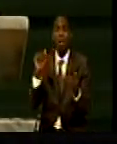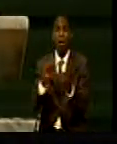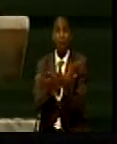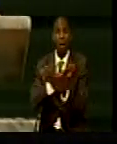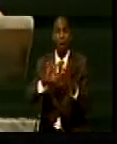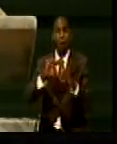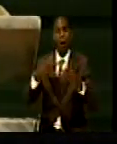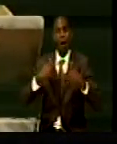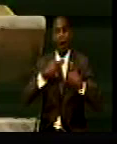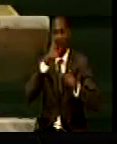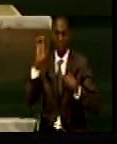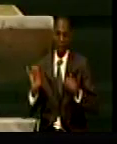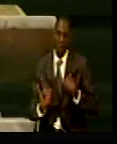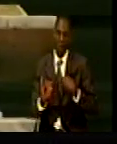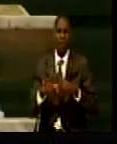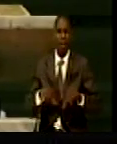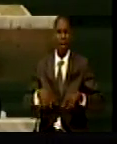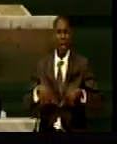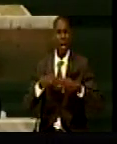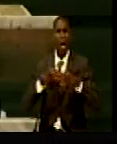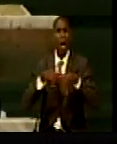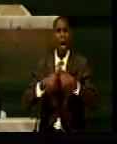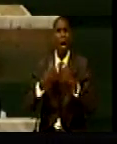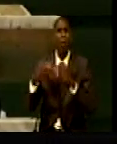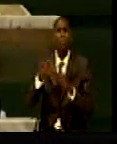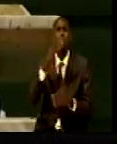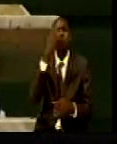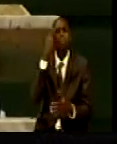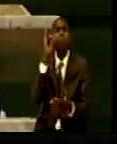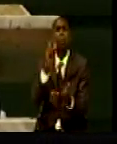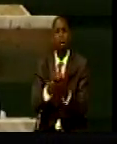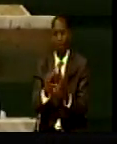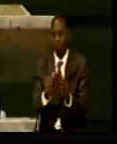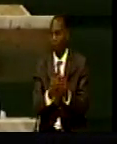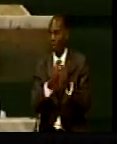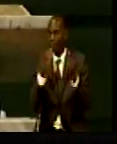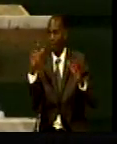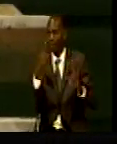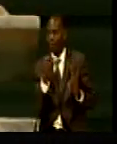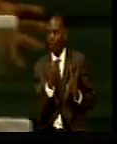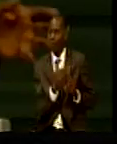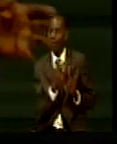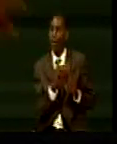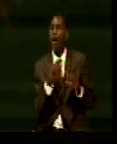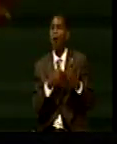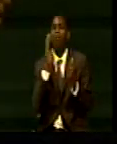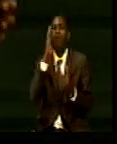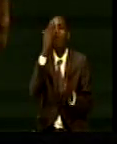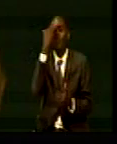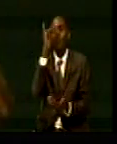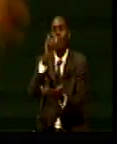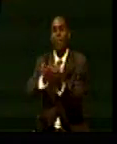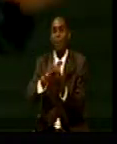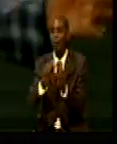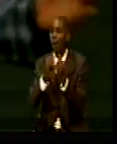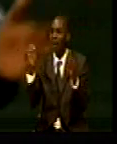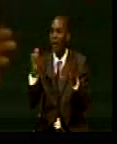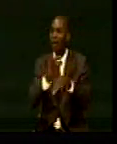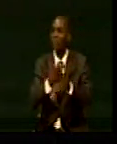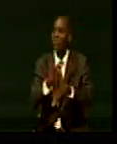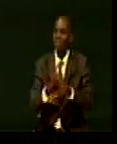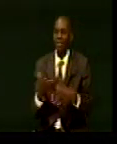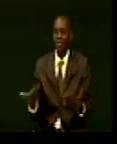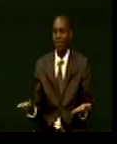everlasting life. How do you know that without the word? How do you know that without the message? It's the word that makes us to know that